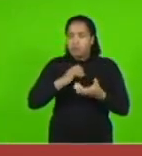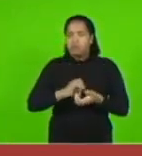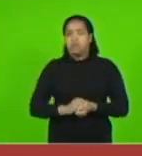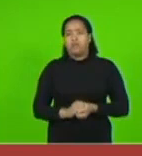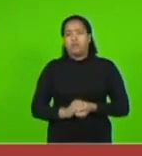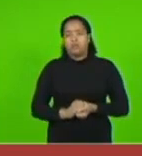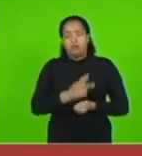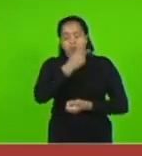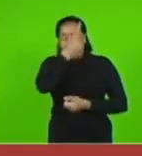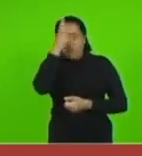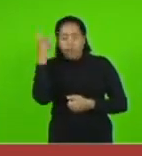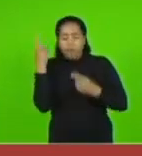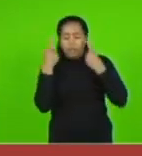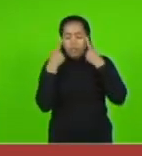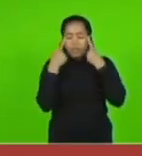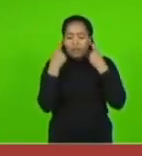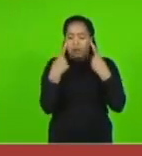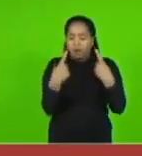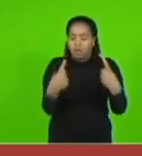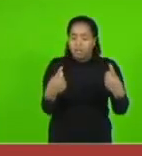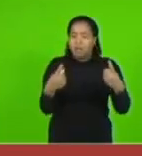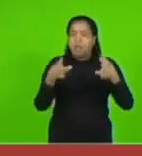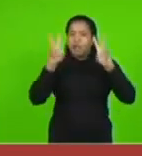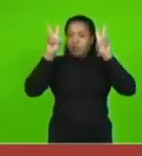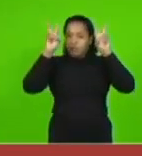There are people out in the world